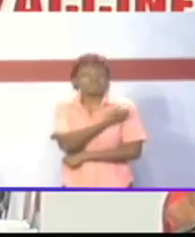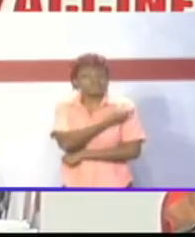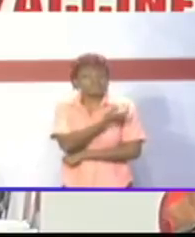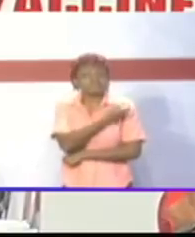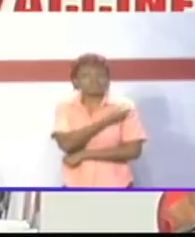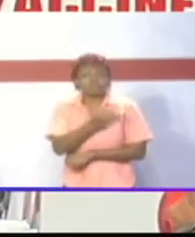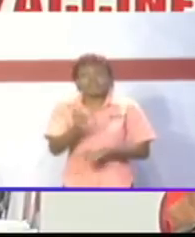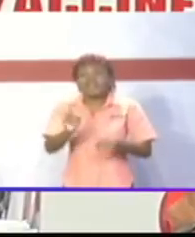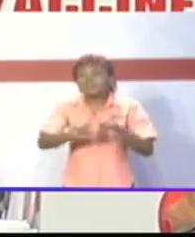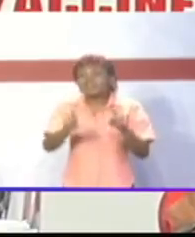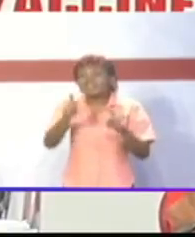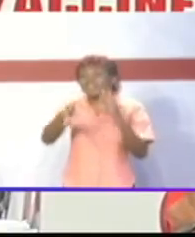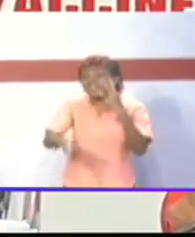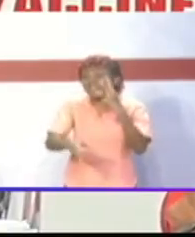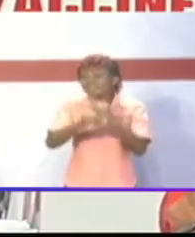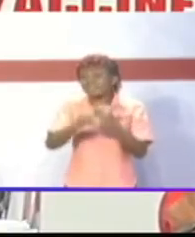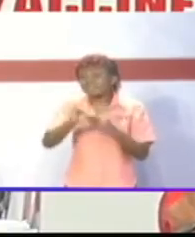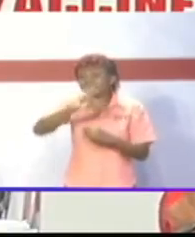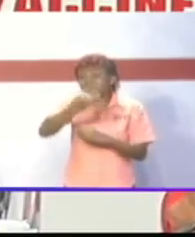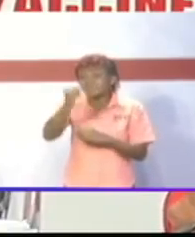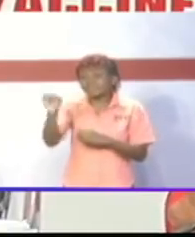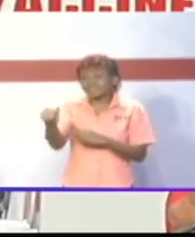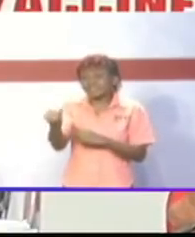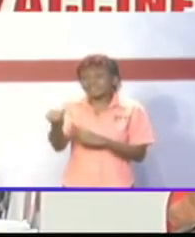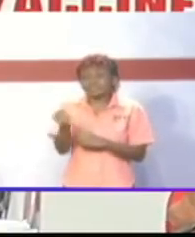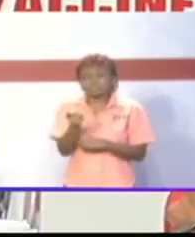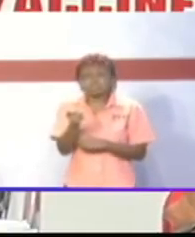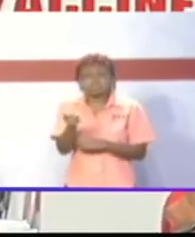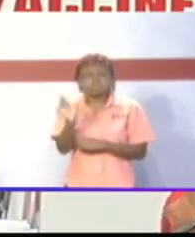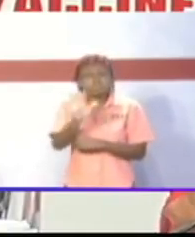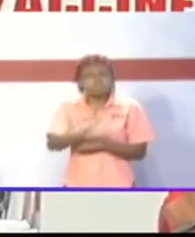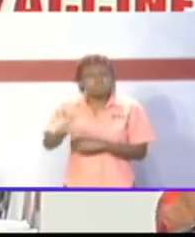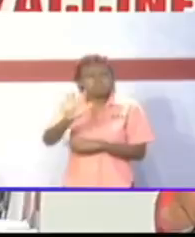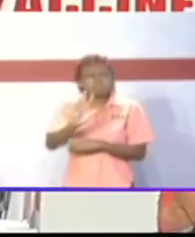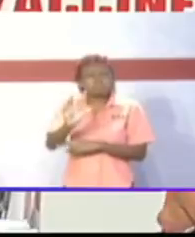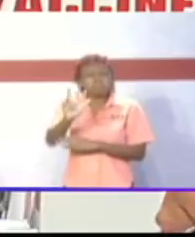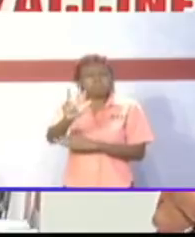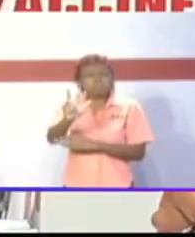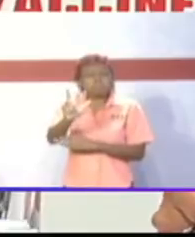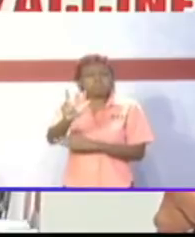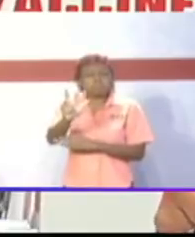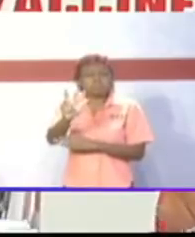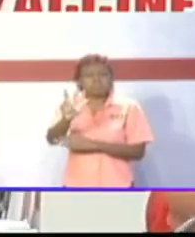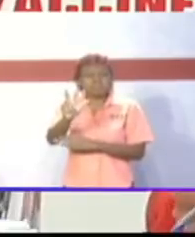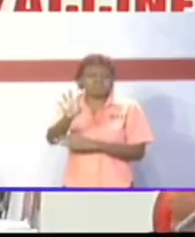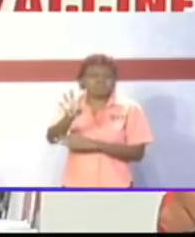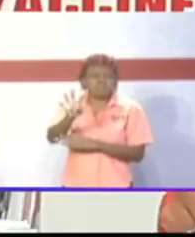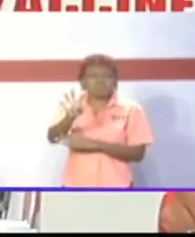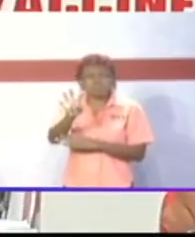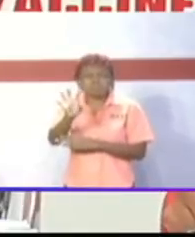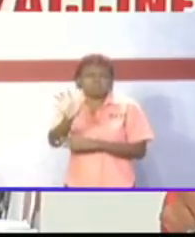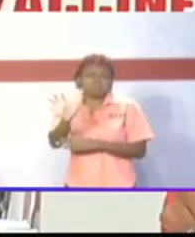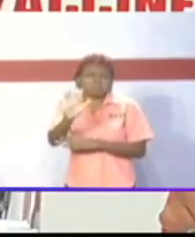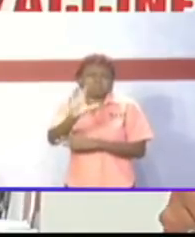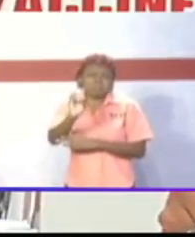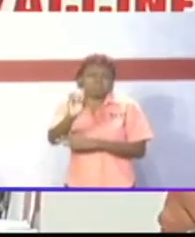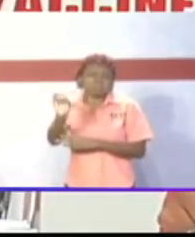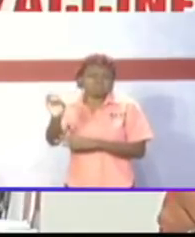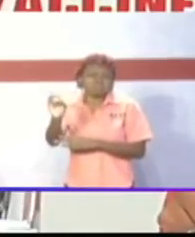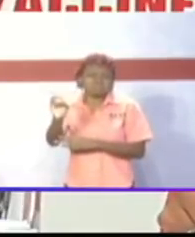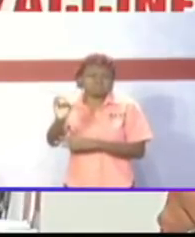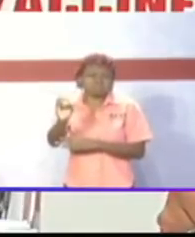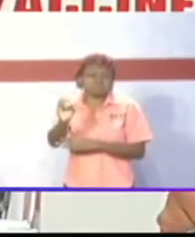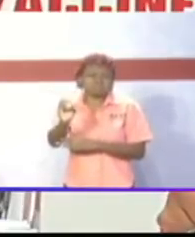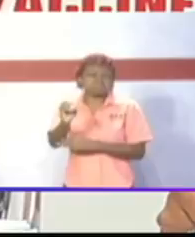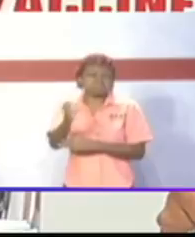uptake, which is around 3 to 400, you have roughly Monday to Friday about 1,200 per day